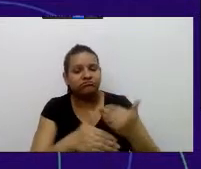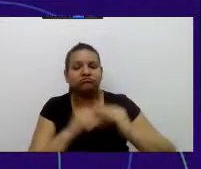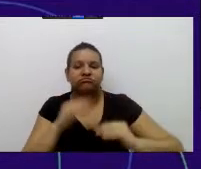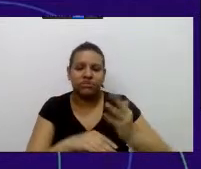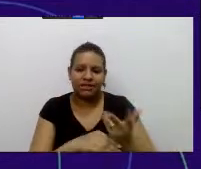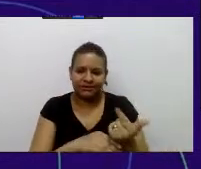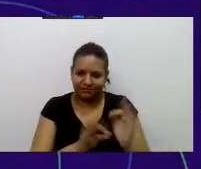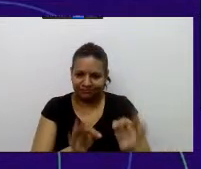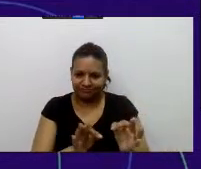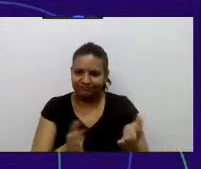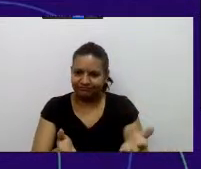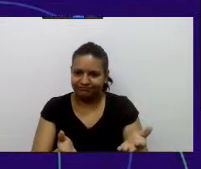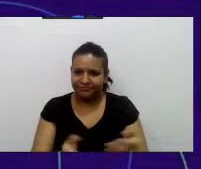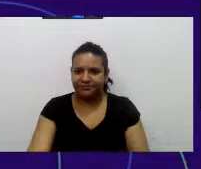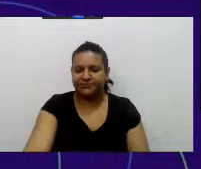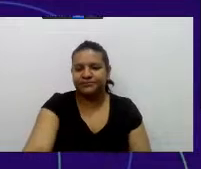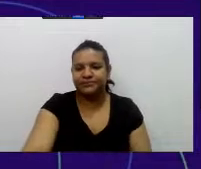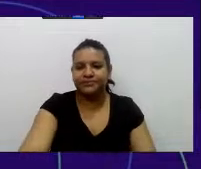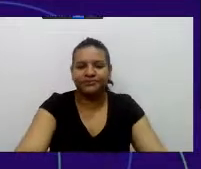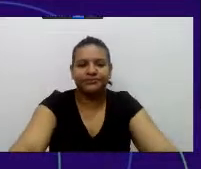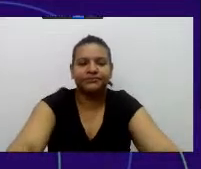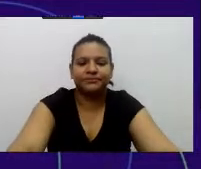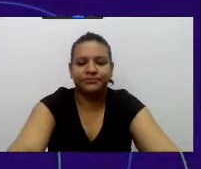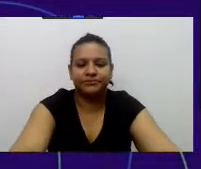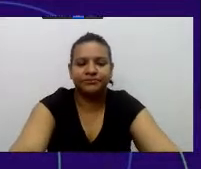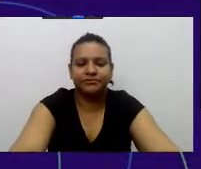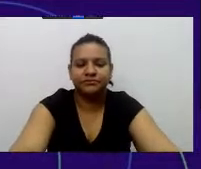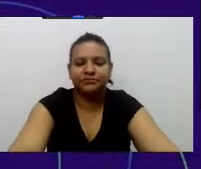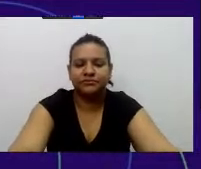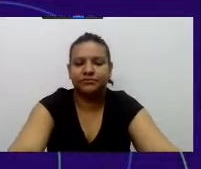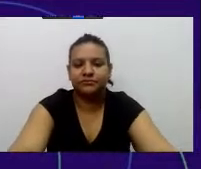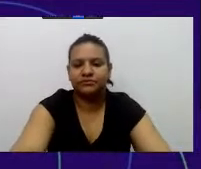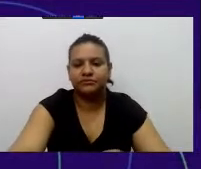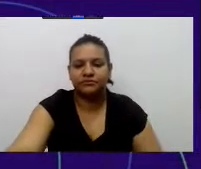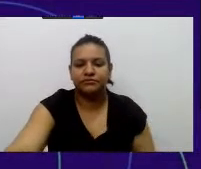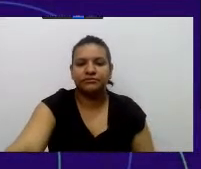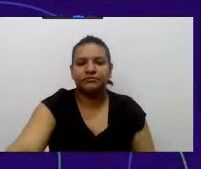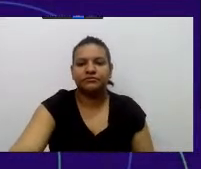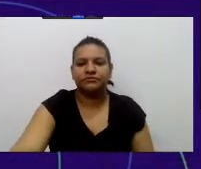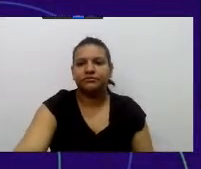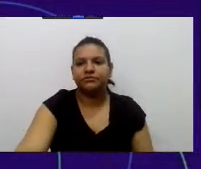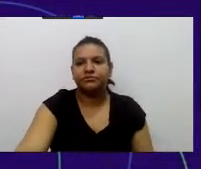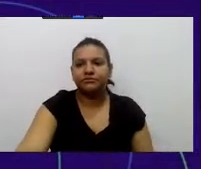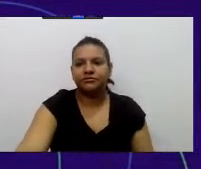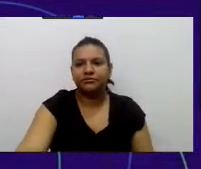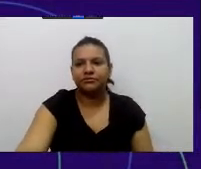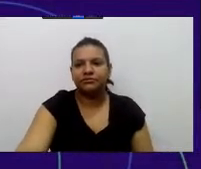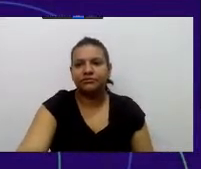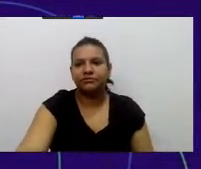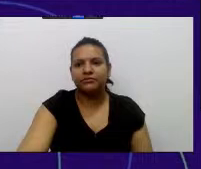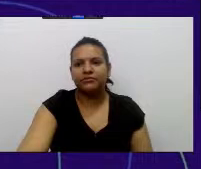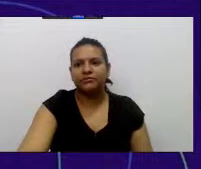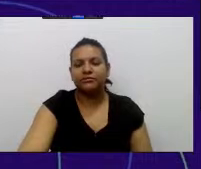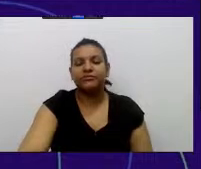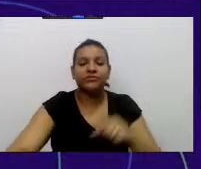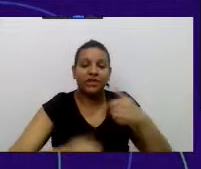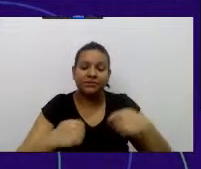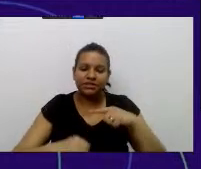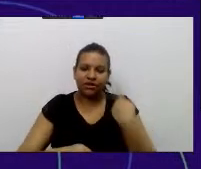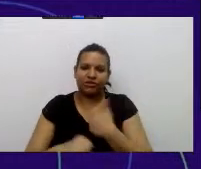where we need to focus. We need to focus on the learning process. As educators, sometimes we tend